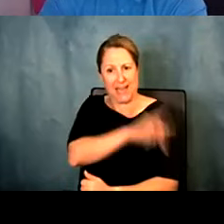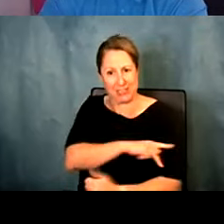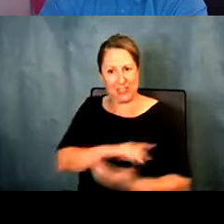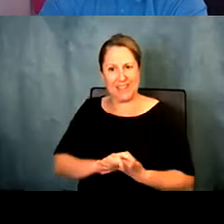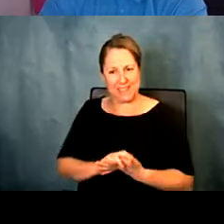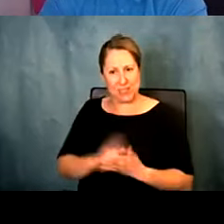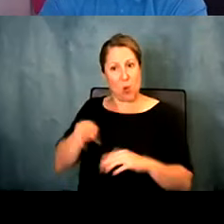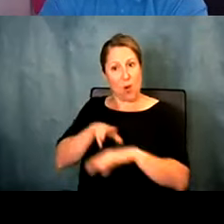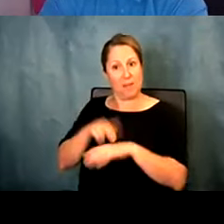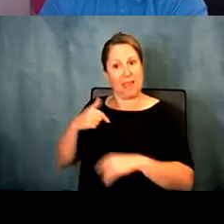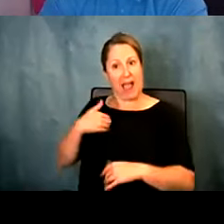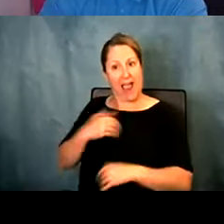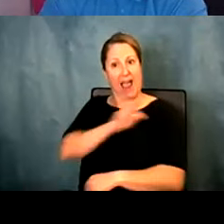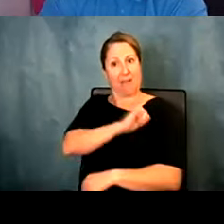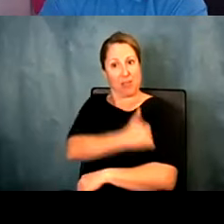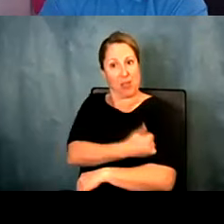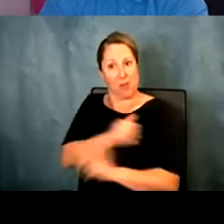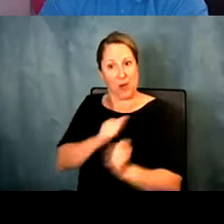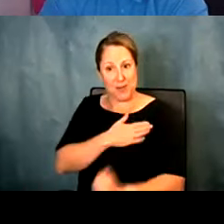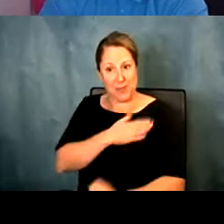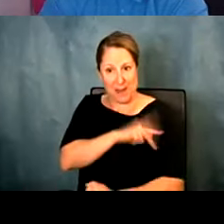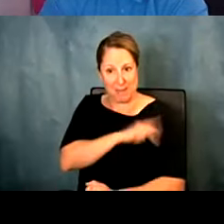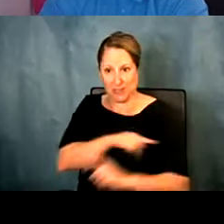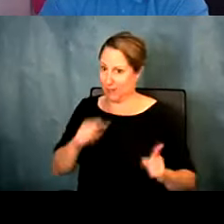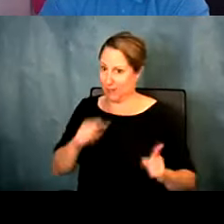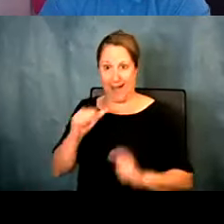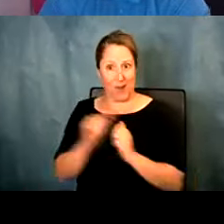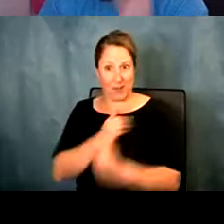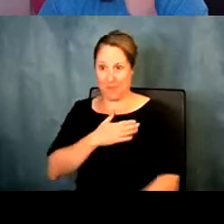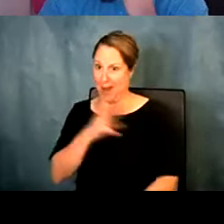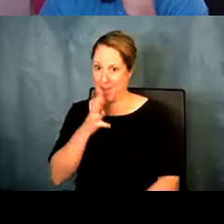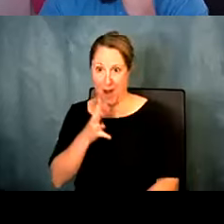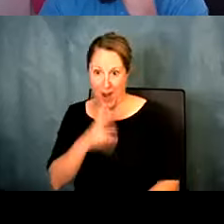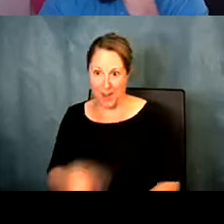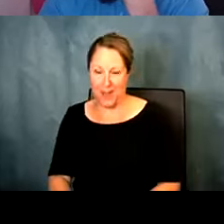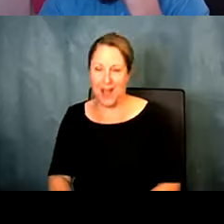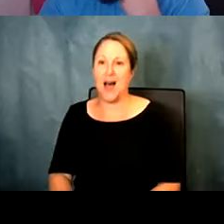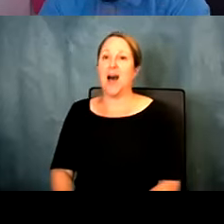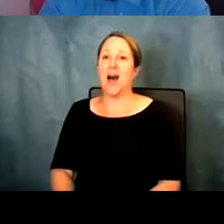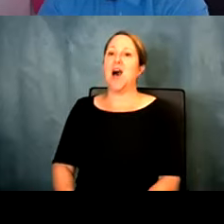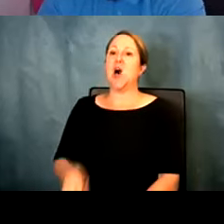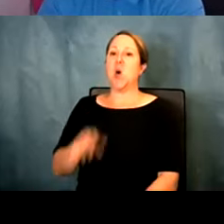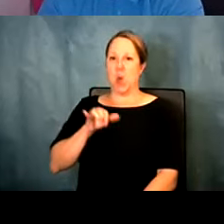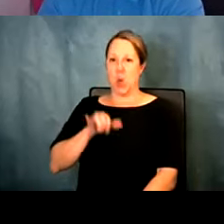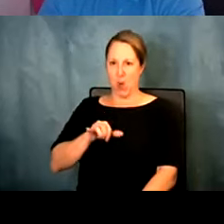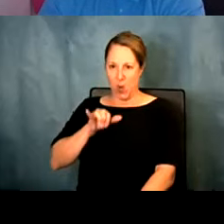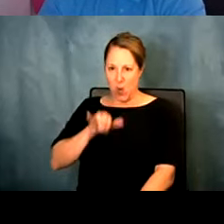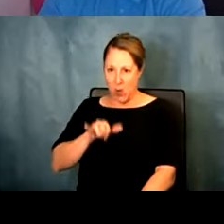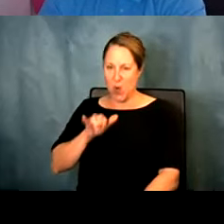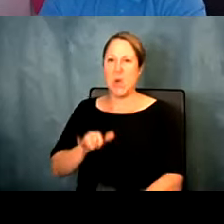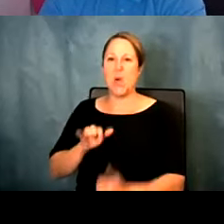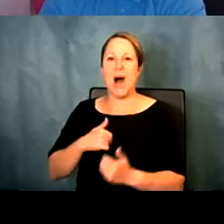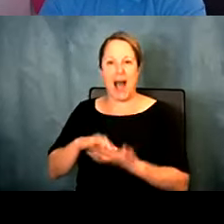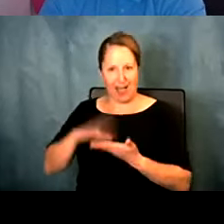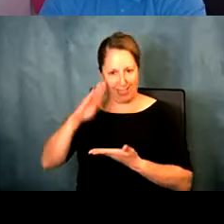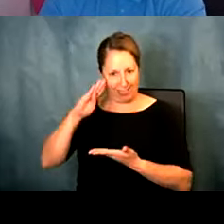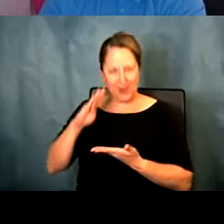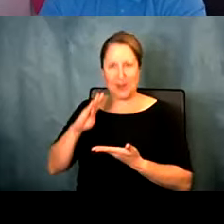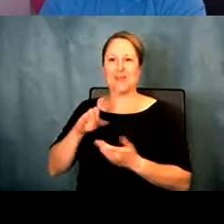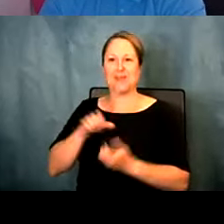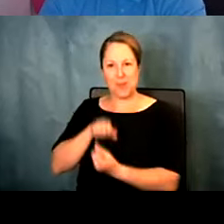power dynamic very, very much flipped, really informed me about how to make that approach in a way that,